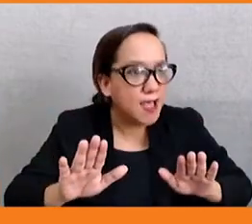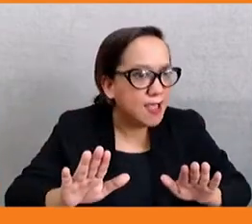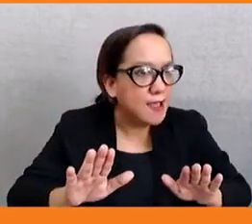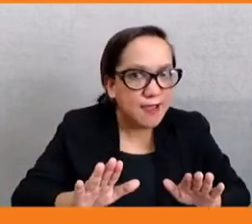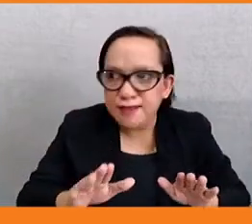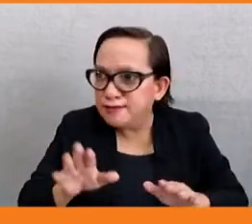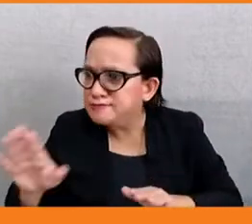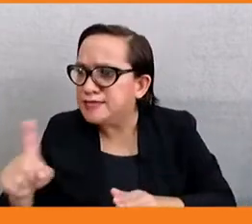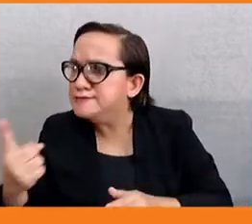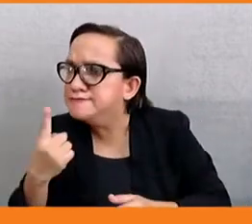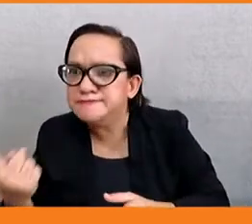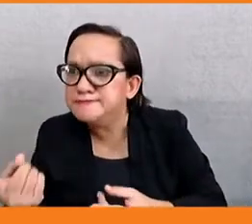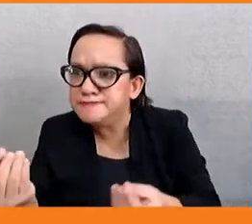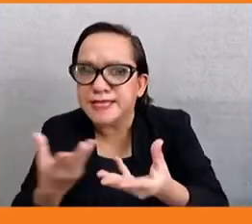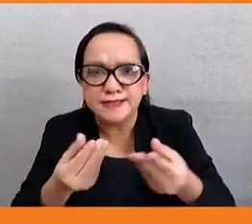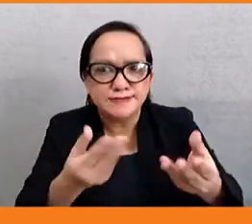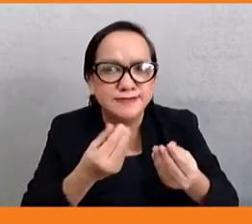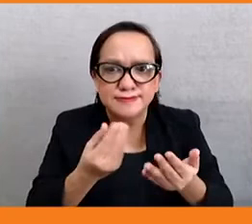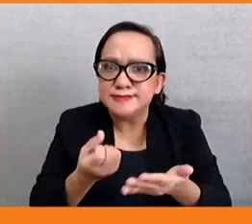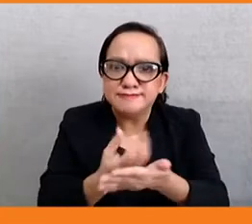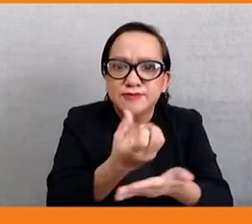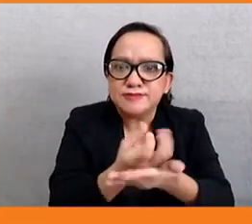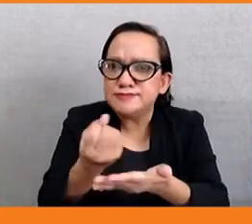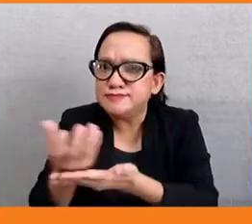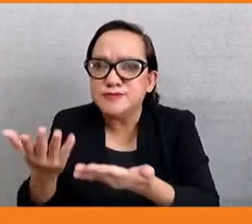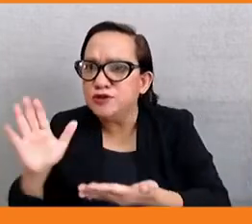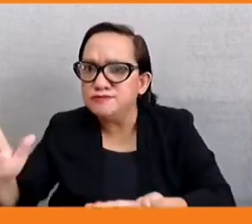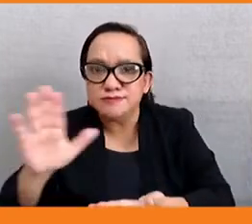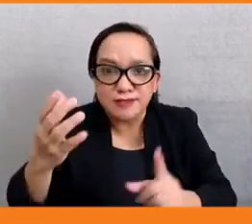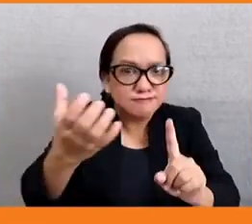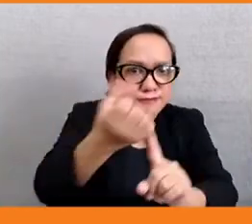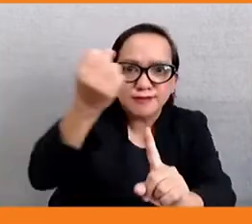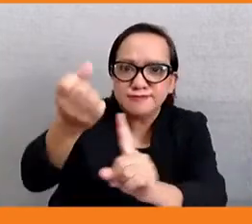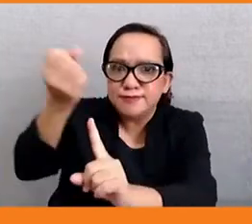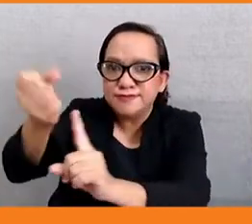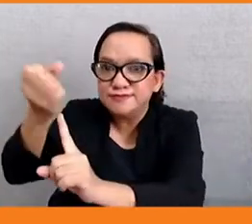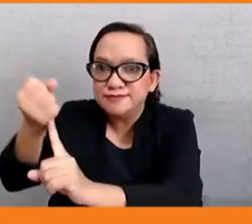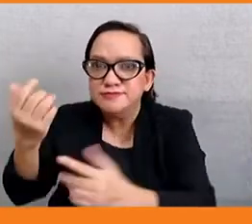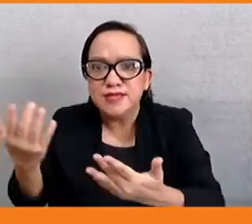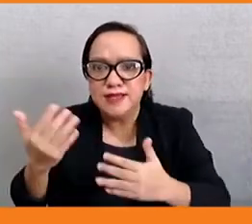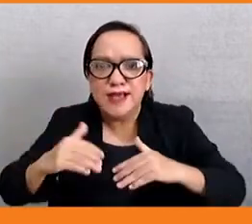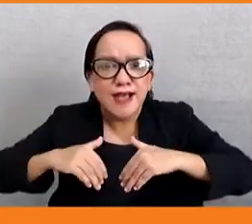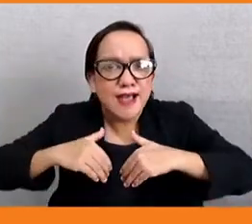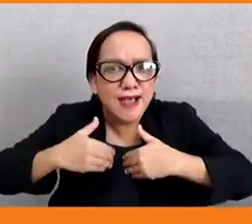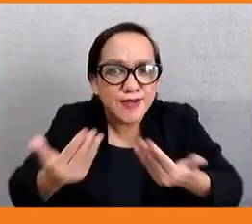to achieve a more prosperous, inclusive, resilient, and sustainable Asia and the